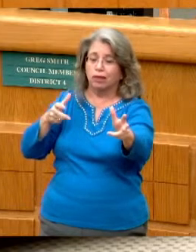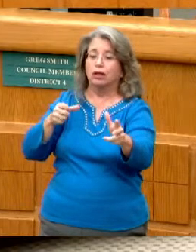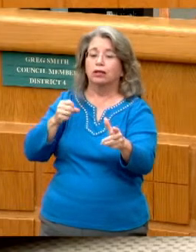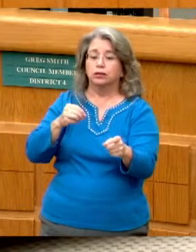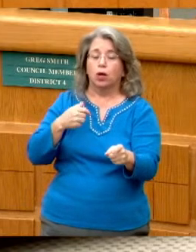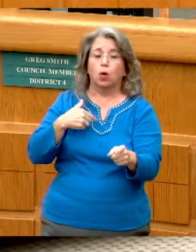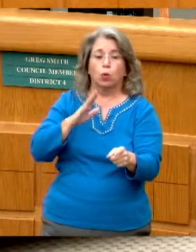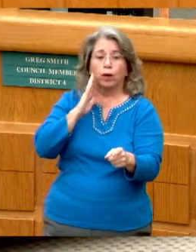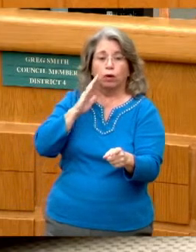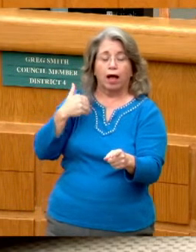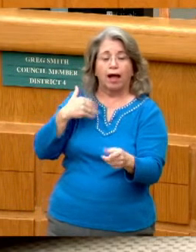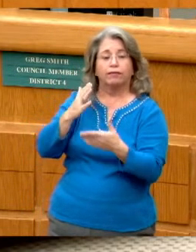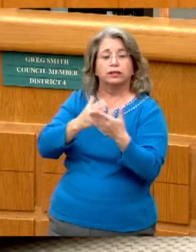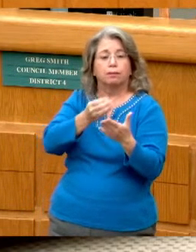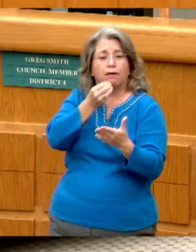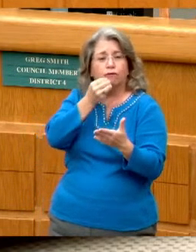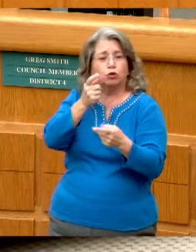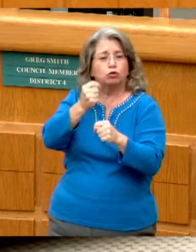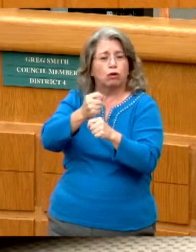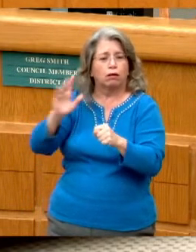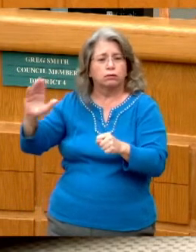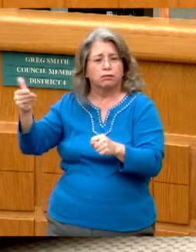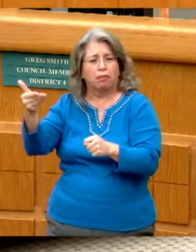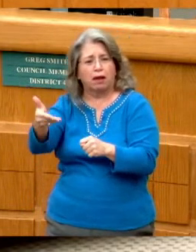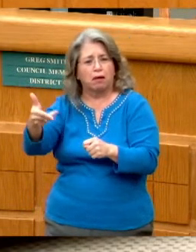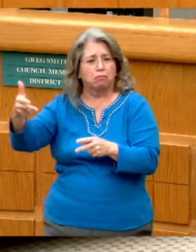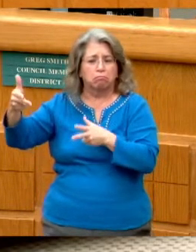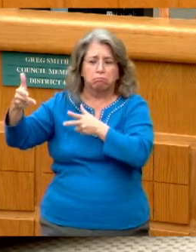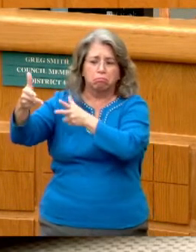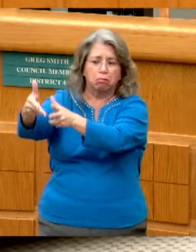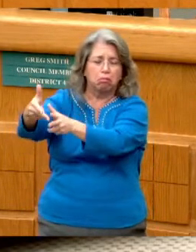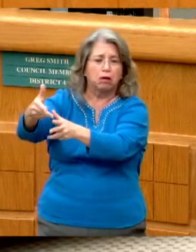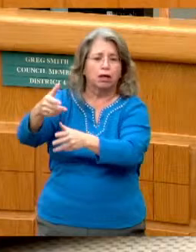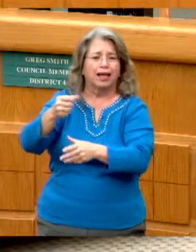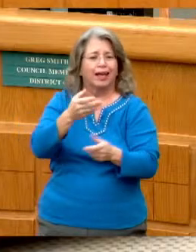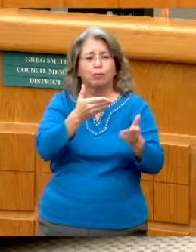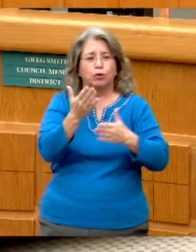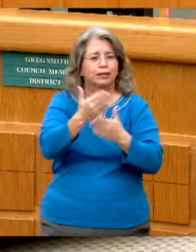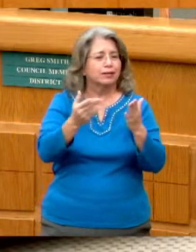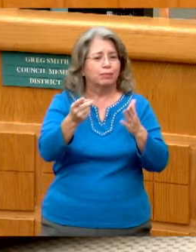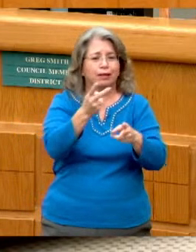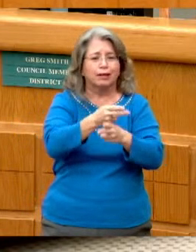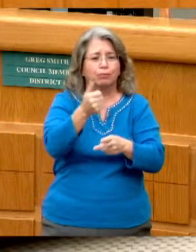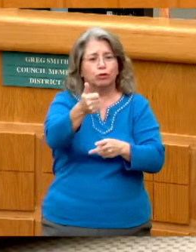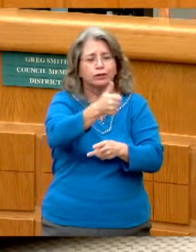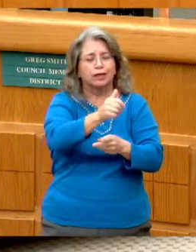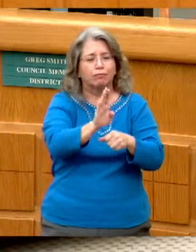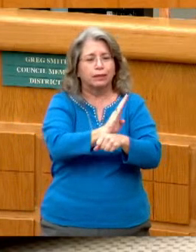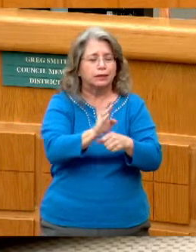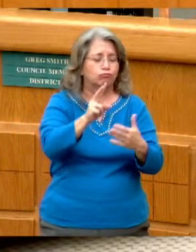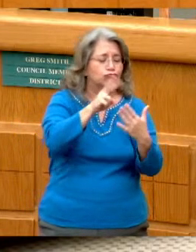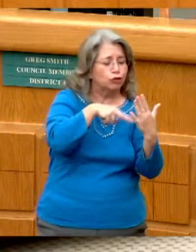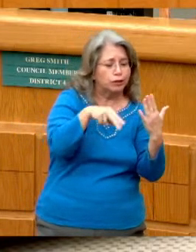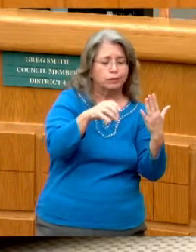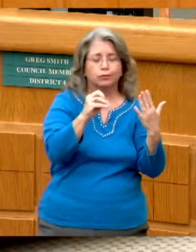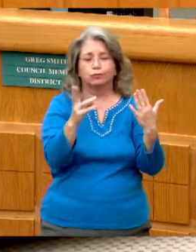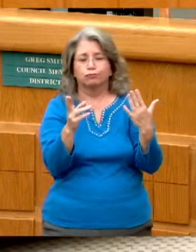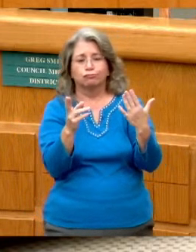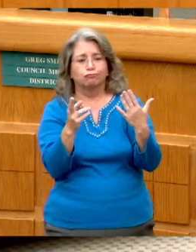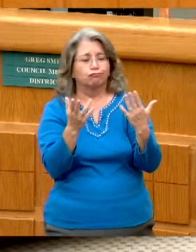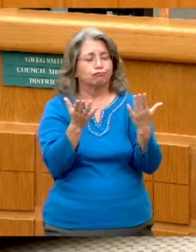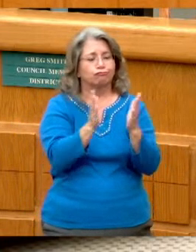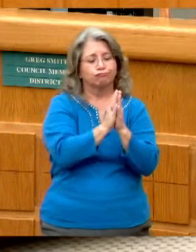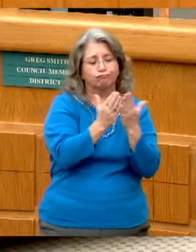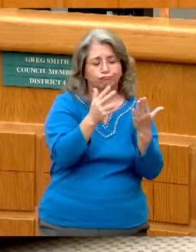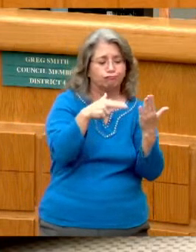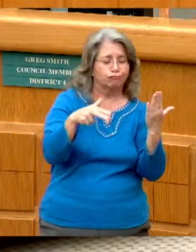there. We remind persons to bring things to keep you busy, whether it's an hour or 2 hour or less wait. Bring a book, bring